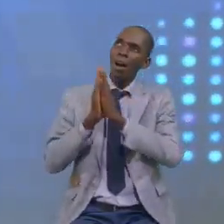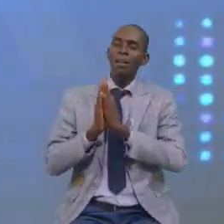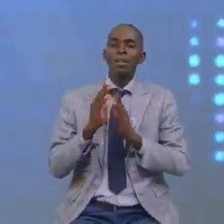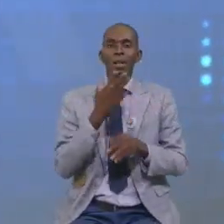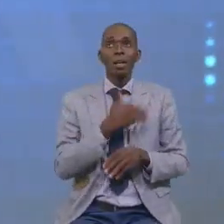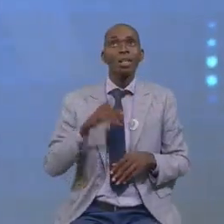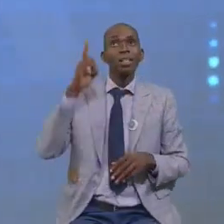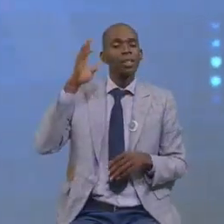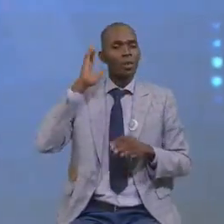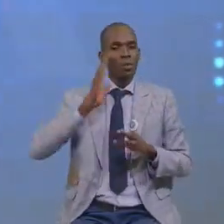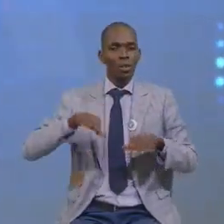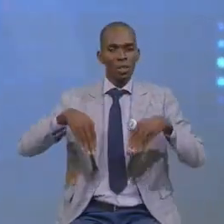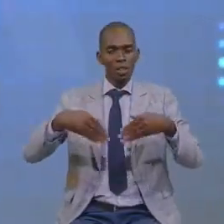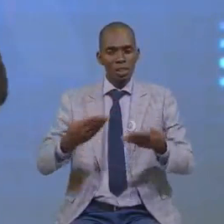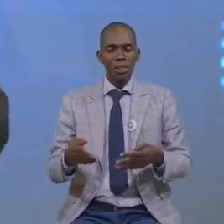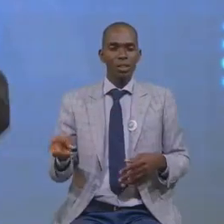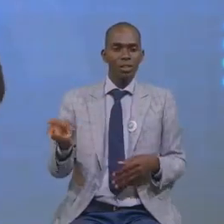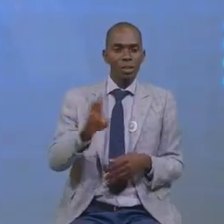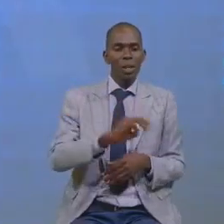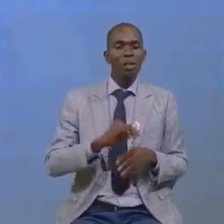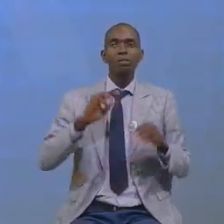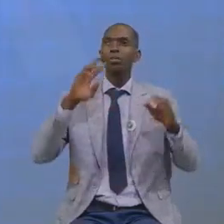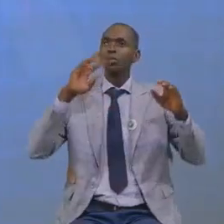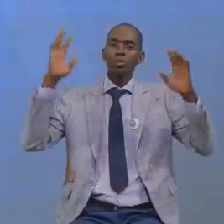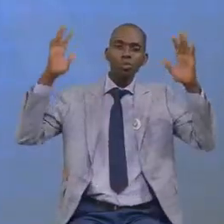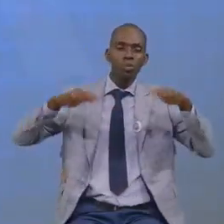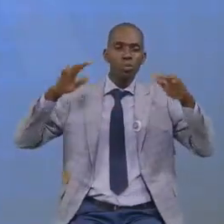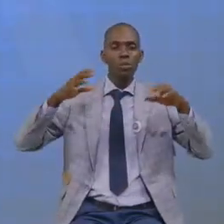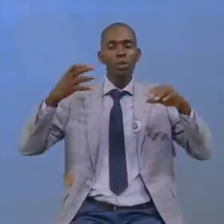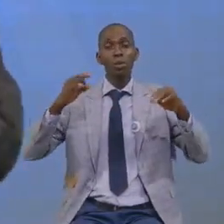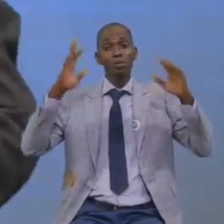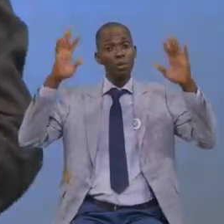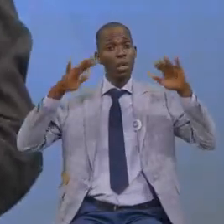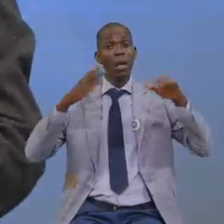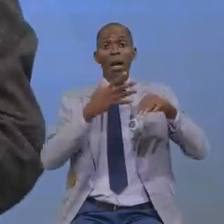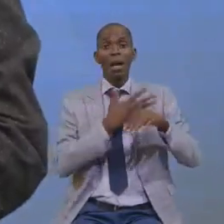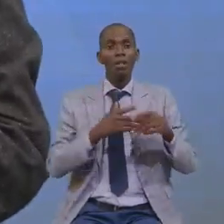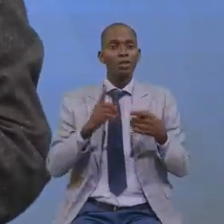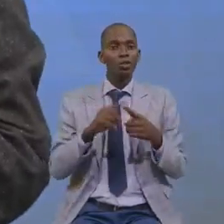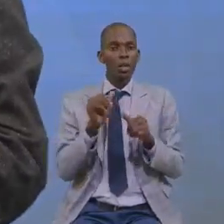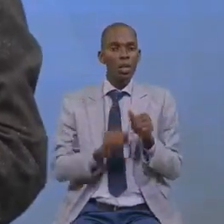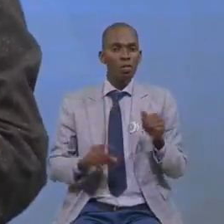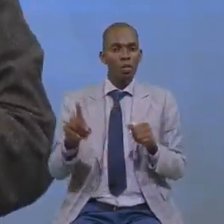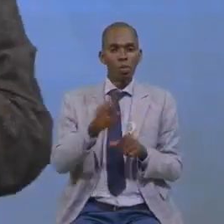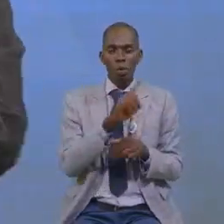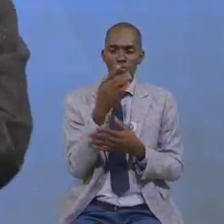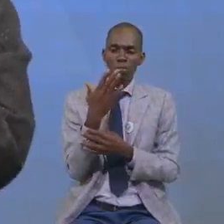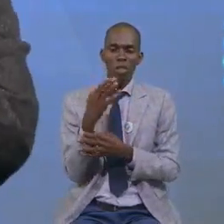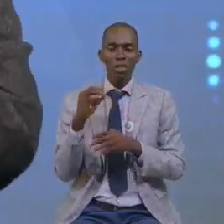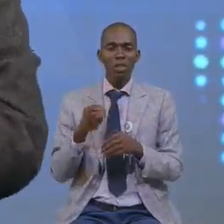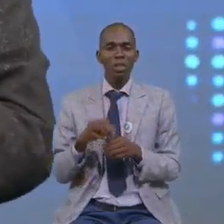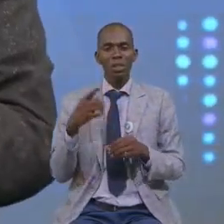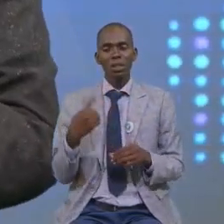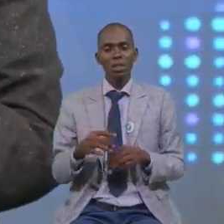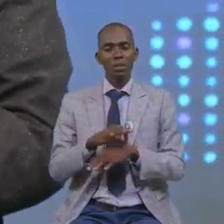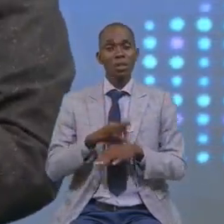will give them showers of rain, and to everyone grass in the field. Your